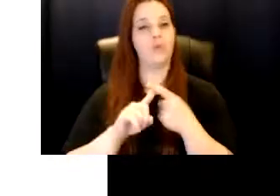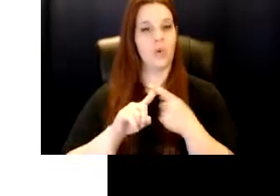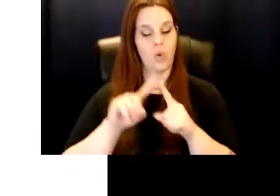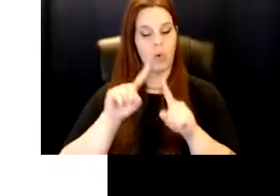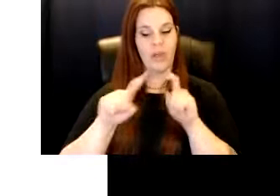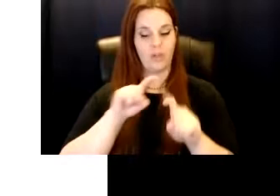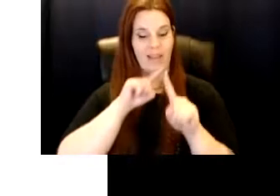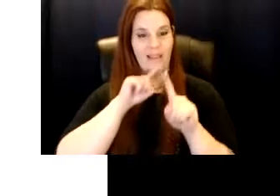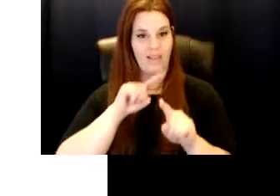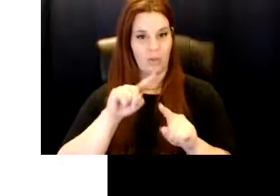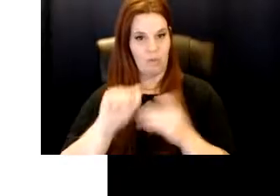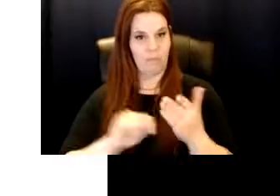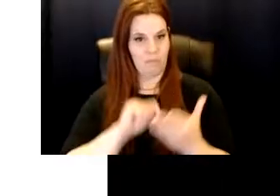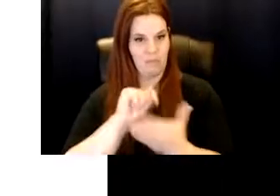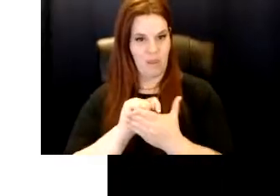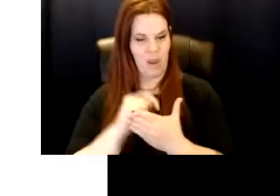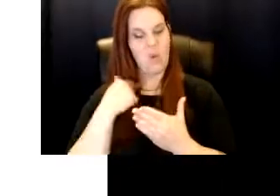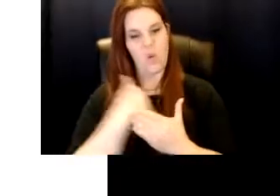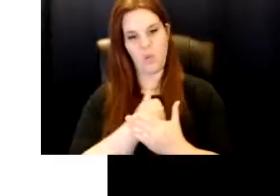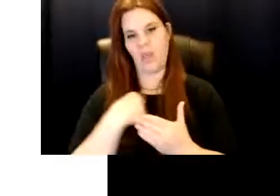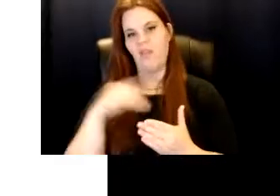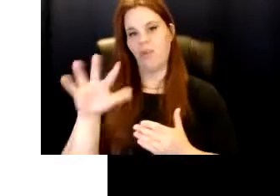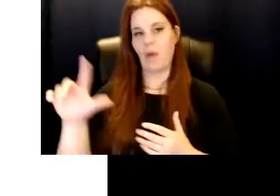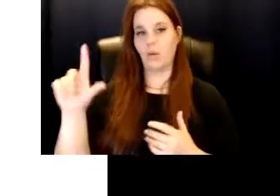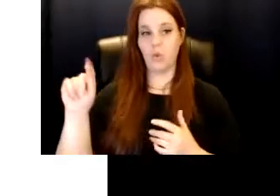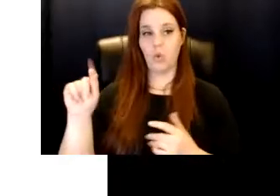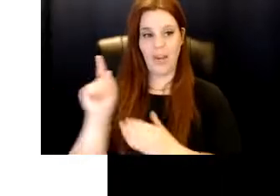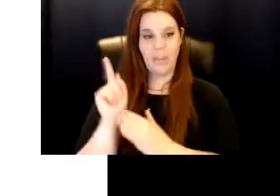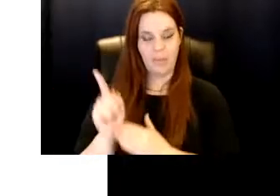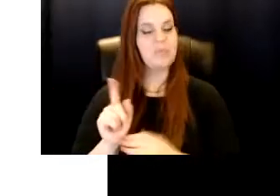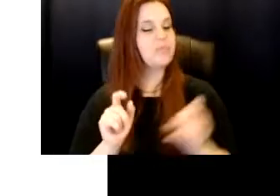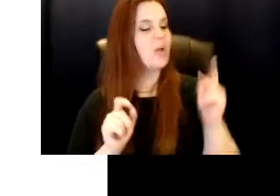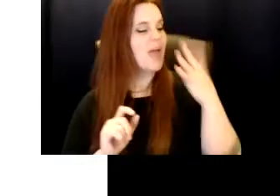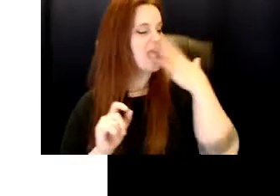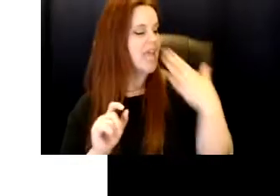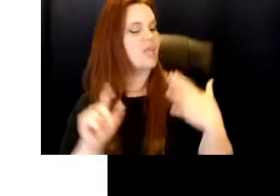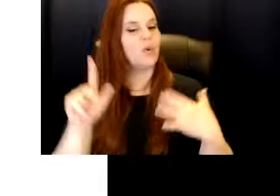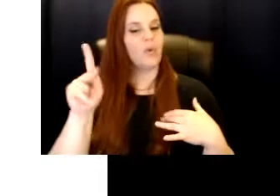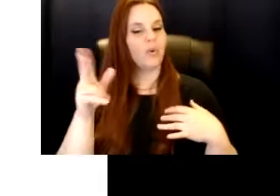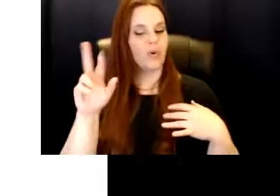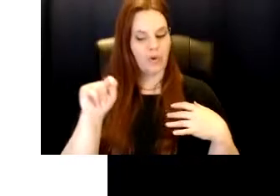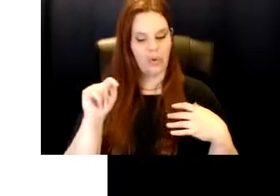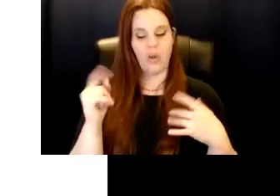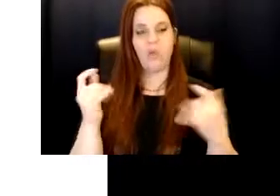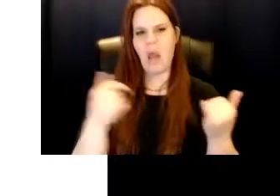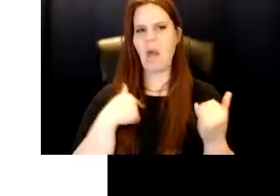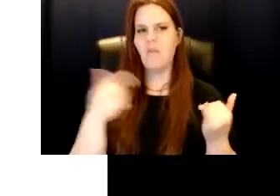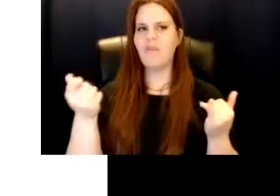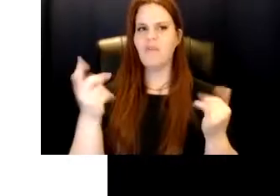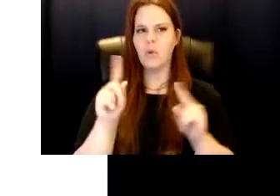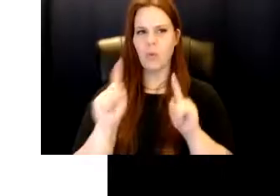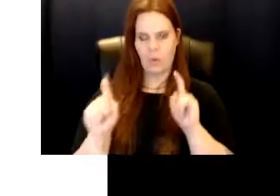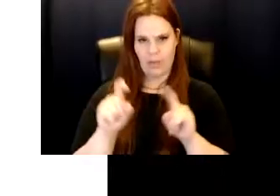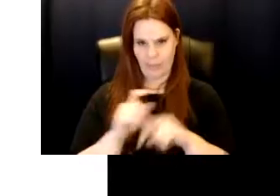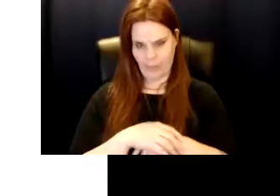to Kim. We'll have 20 minutes. All right, thank you, Kurt. Right now I've got a few questions. It looks